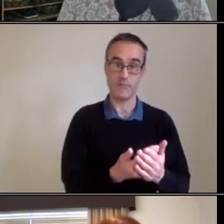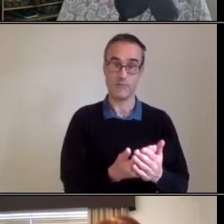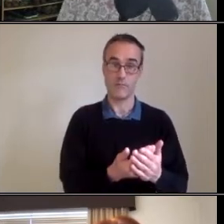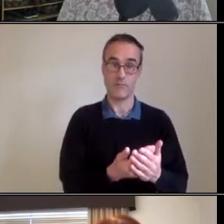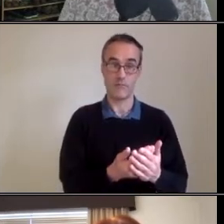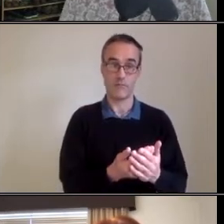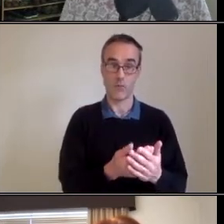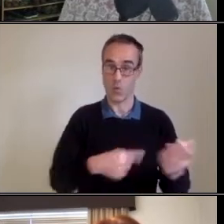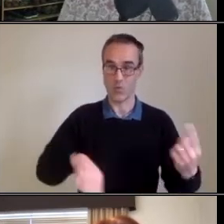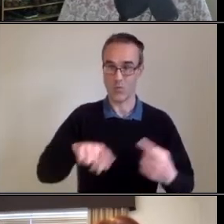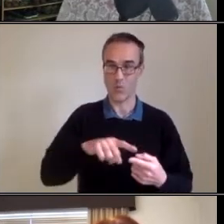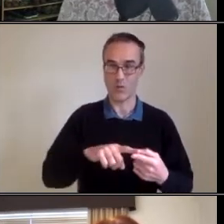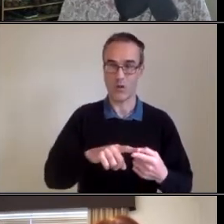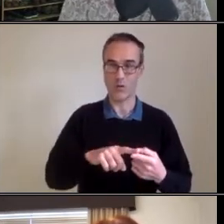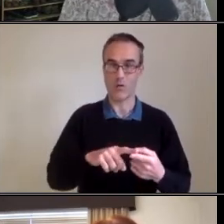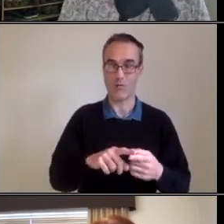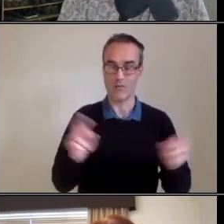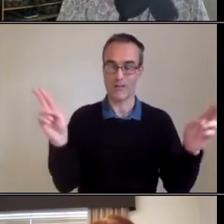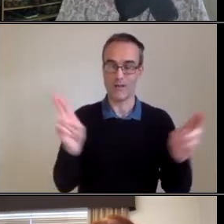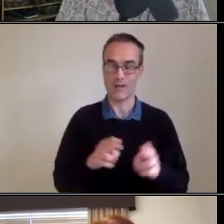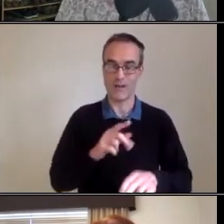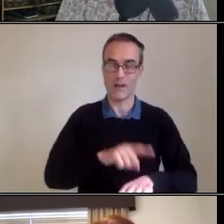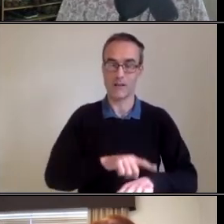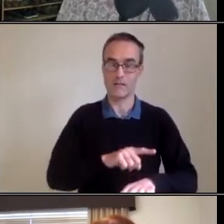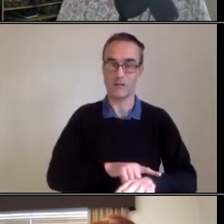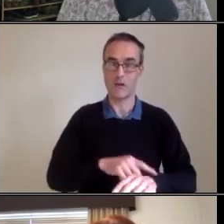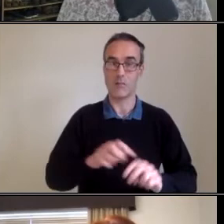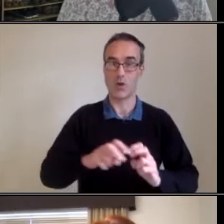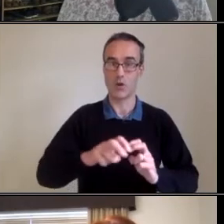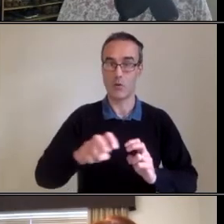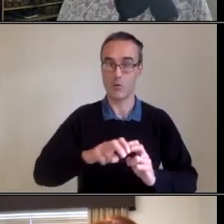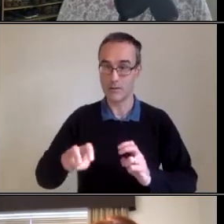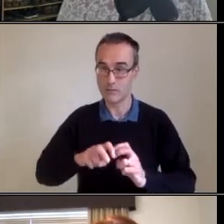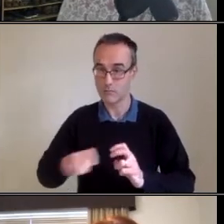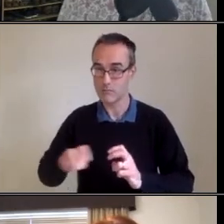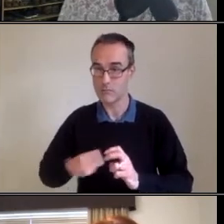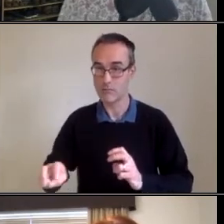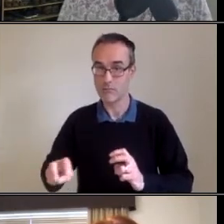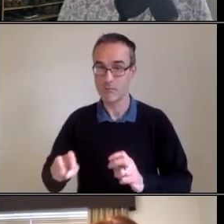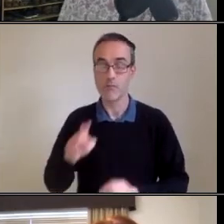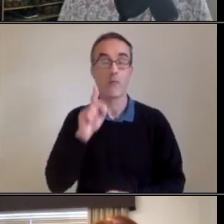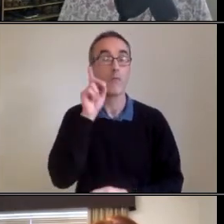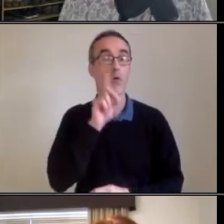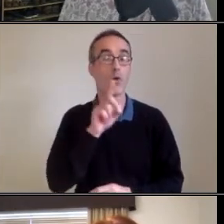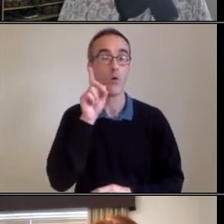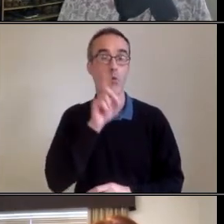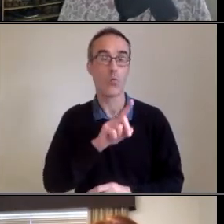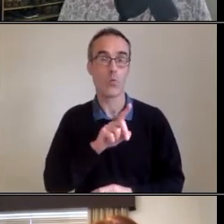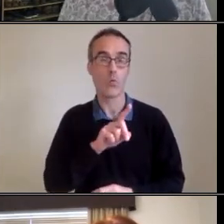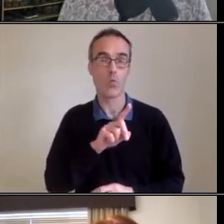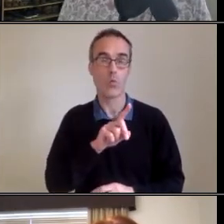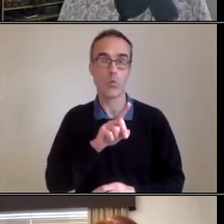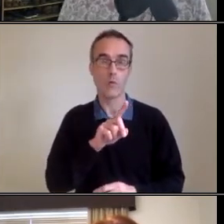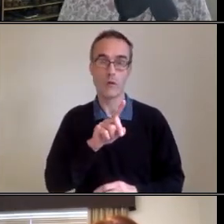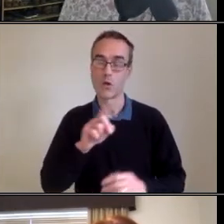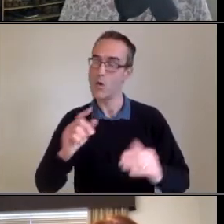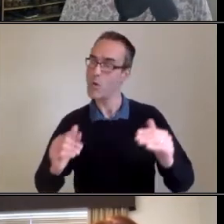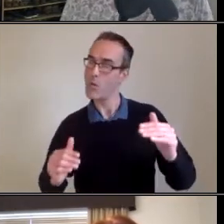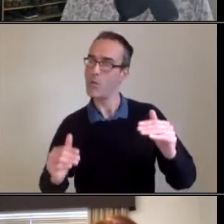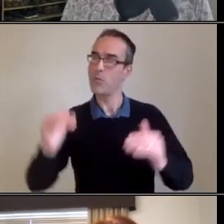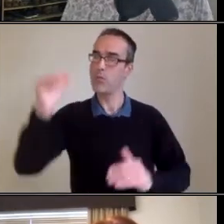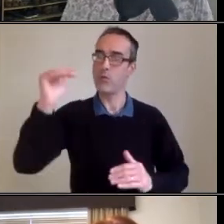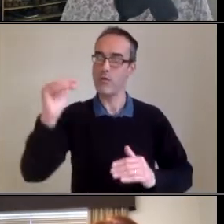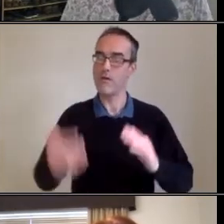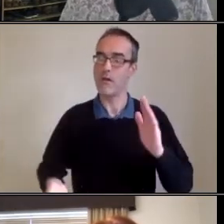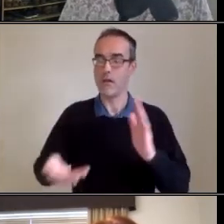and that sort of thing, and possibly a bit of less time doing work. But women dramatically exceed men in the amount of extra time they